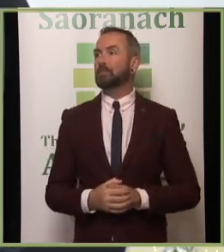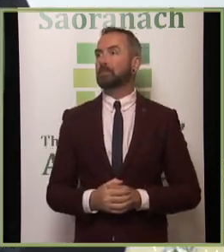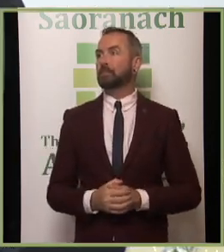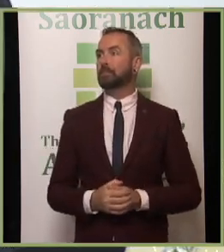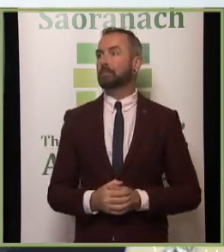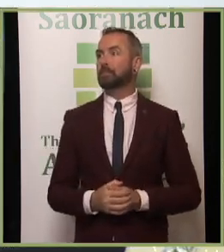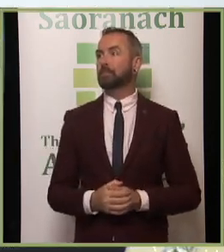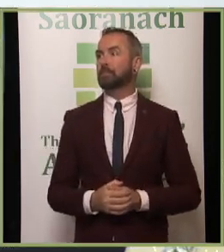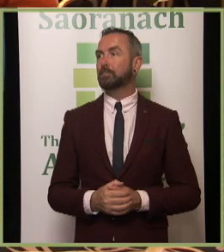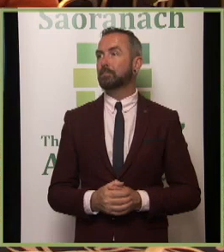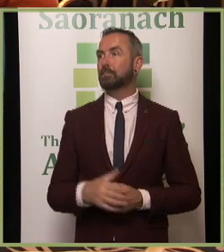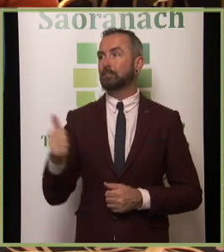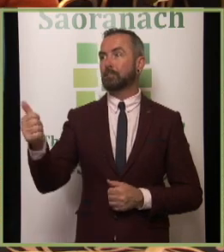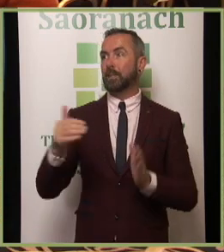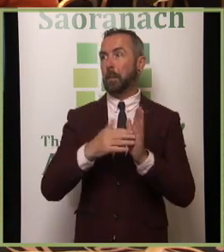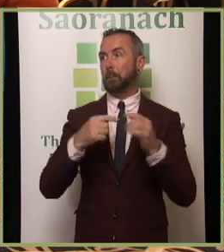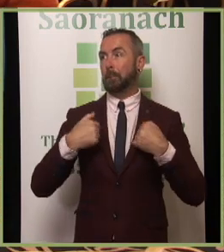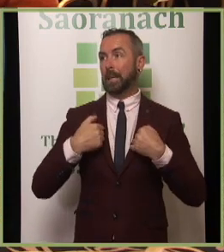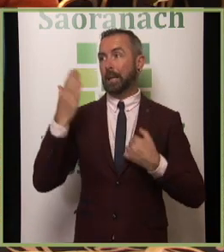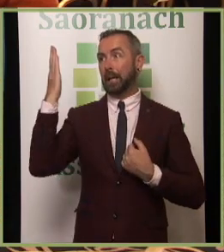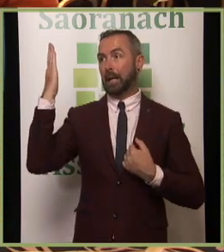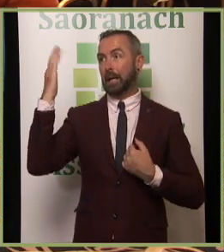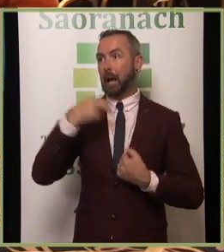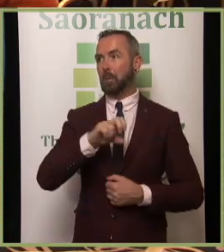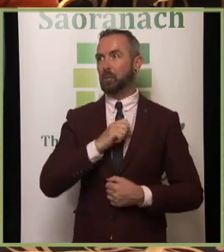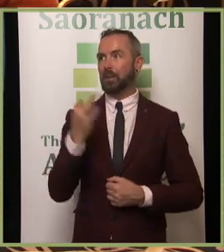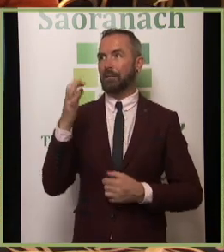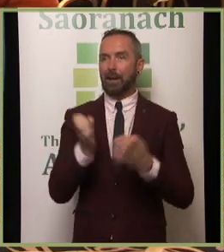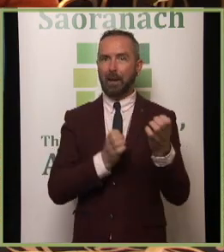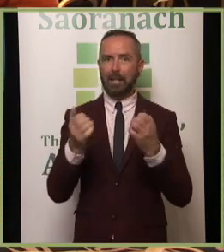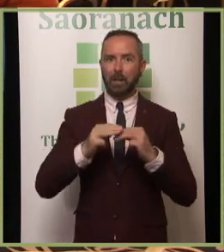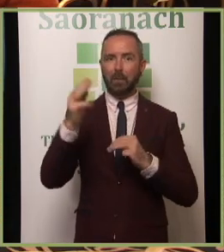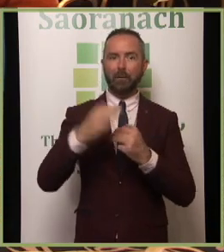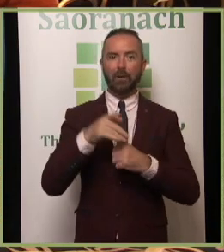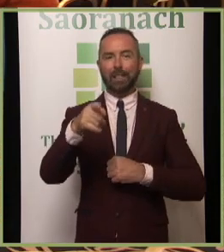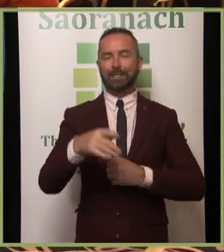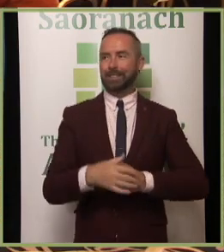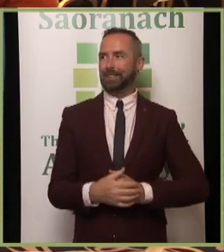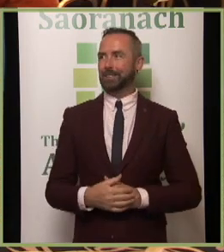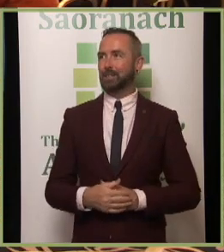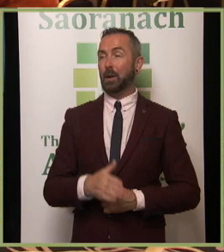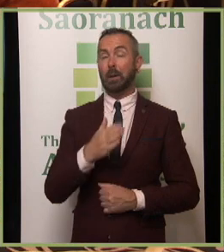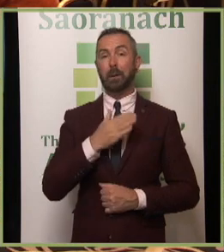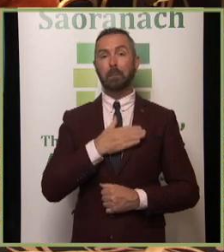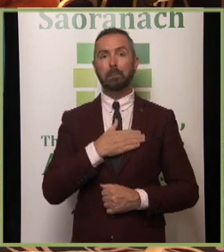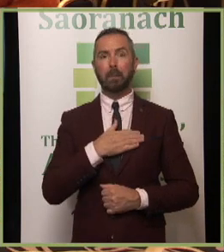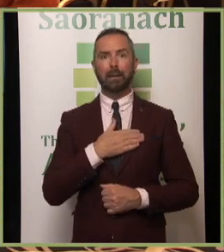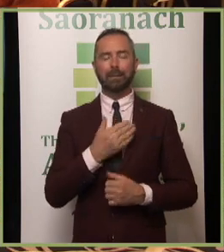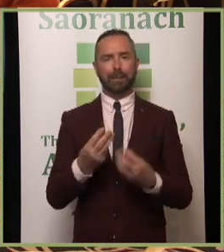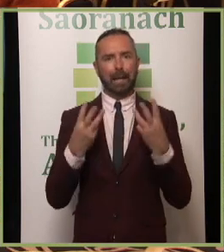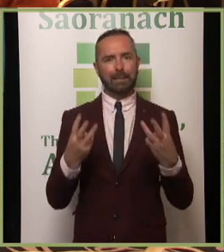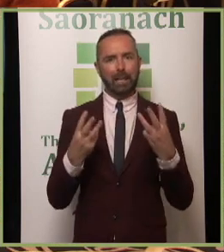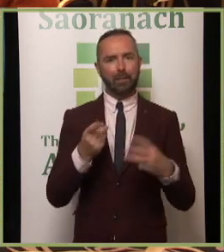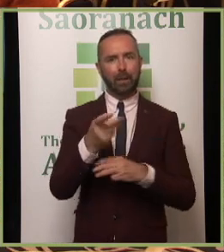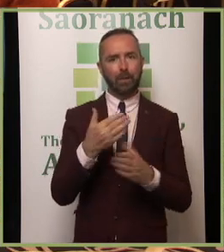Yeah, thank you. That was me. I'm not sure if I have the energy at this stage of the evening for this, but my intention here really is, and